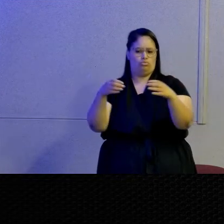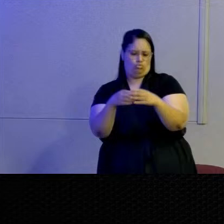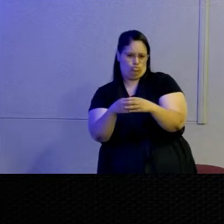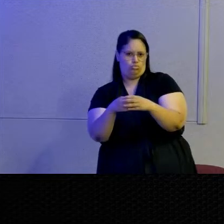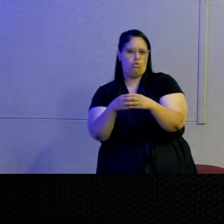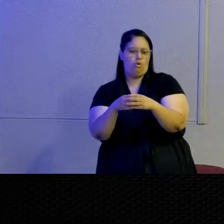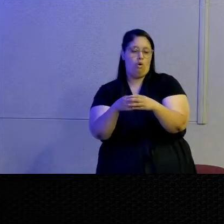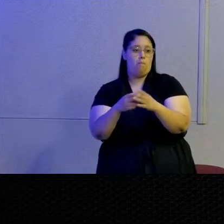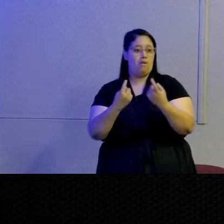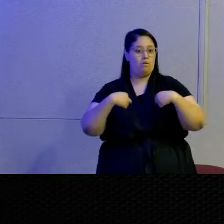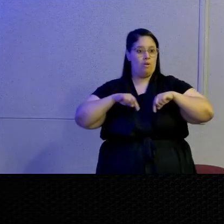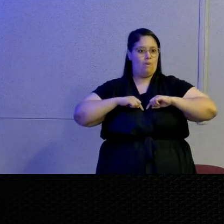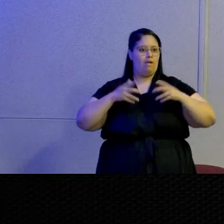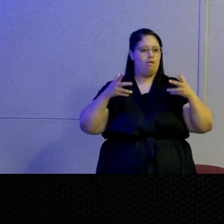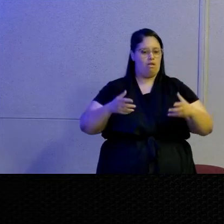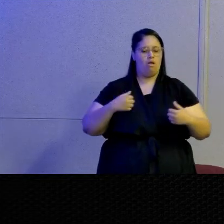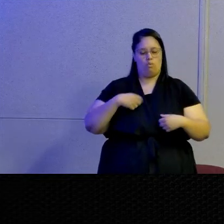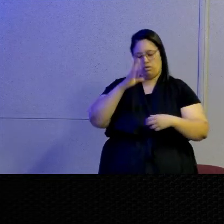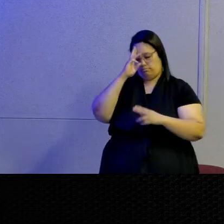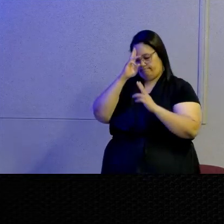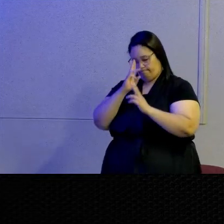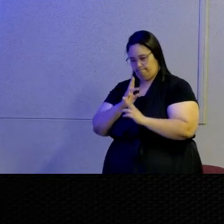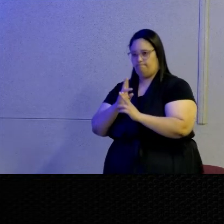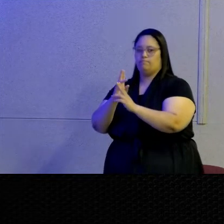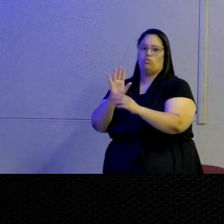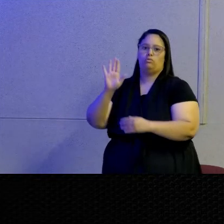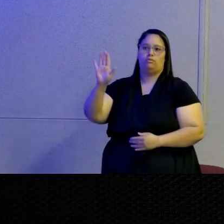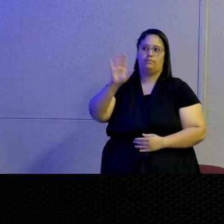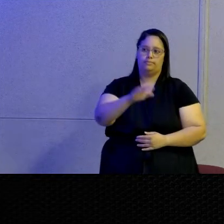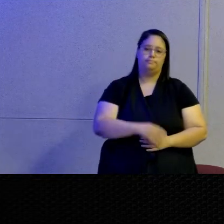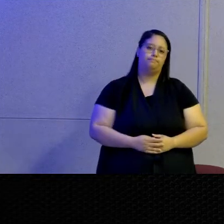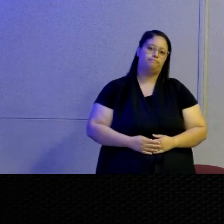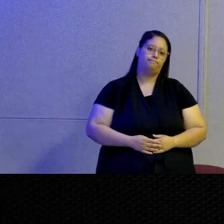and we also honor them.